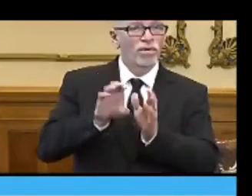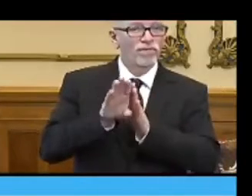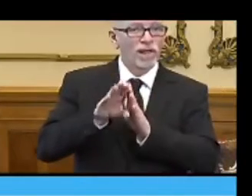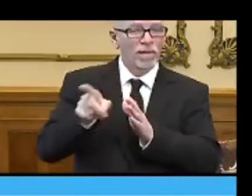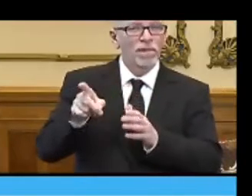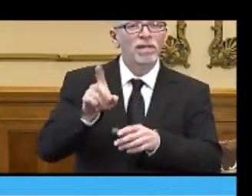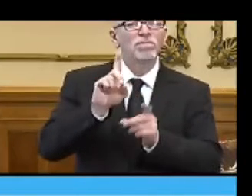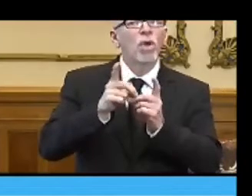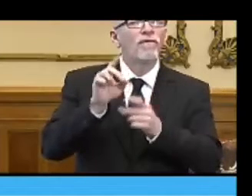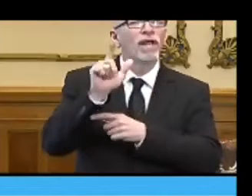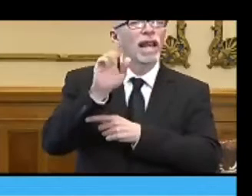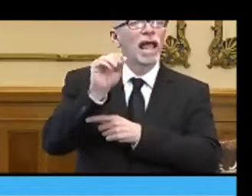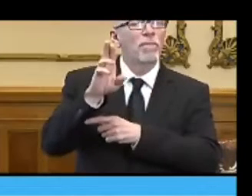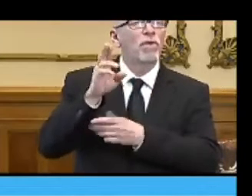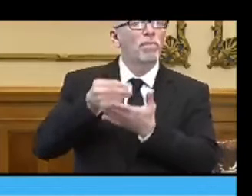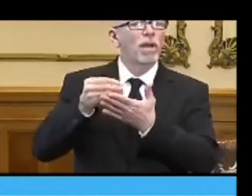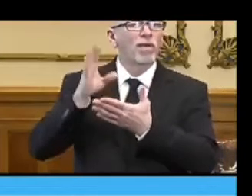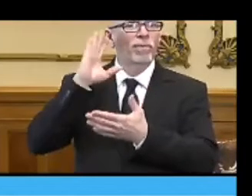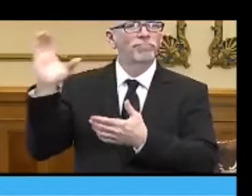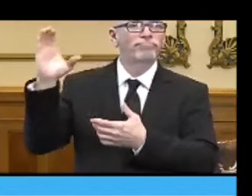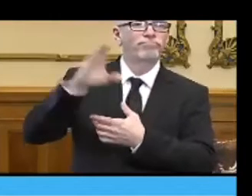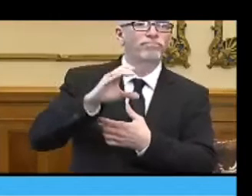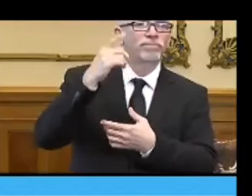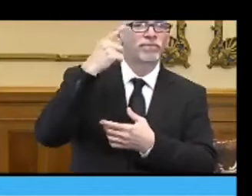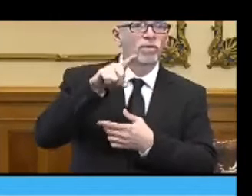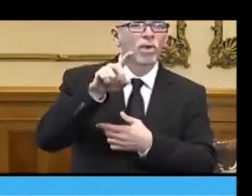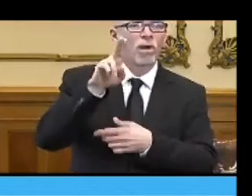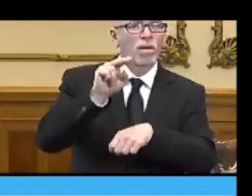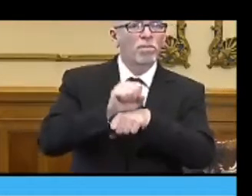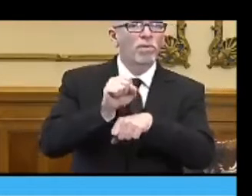Department of Labor is providing funds for